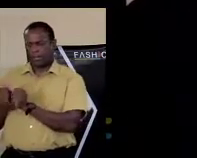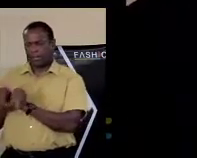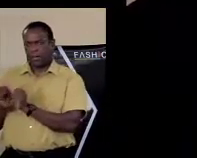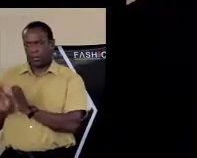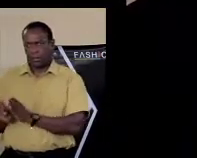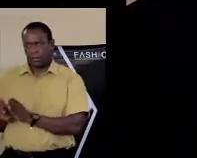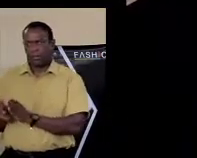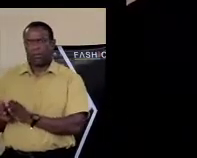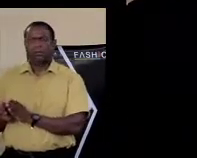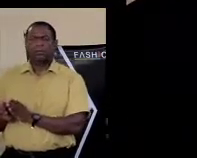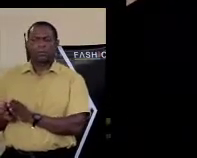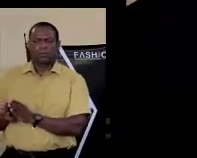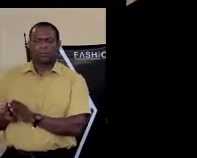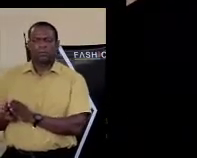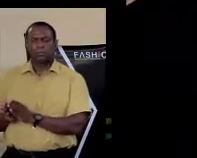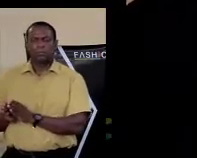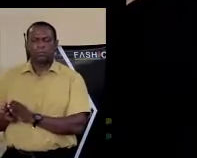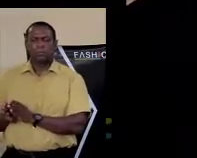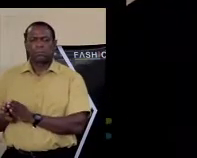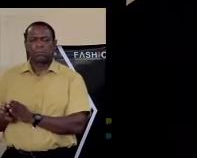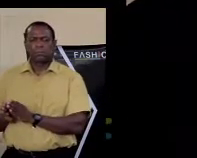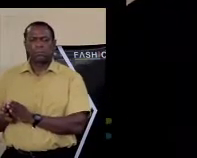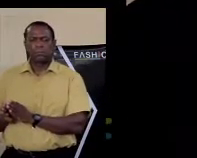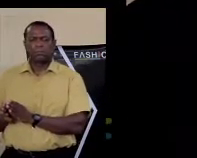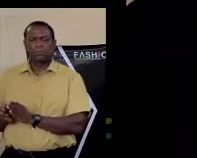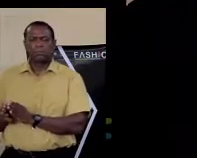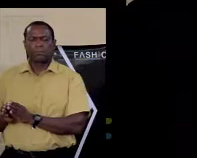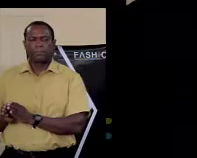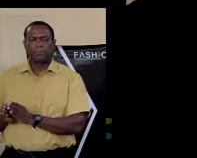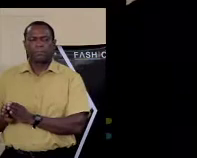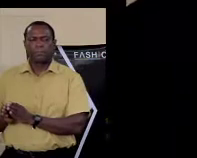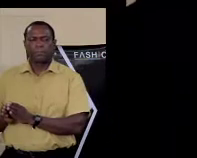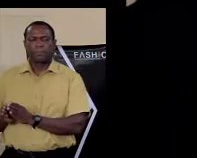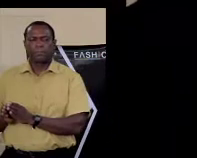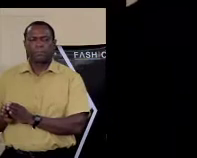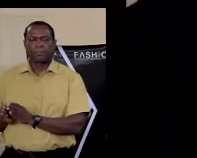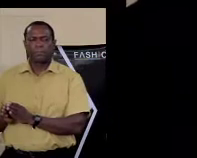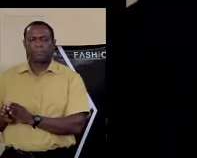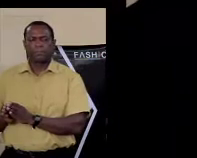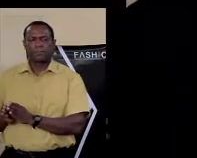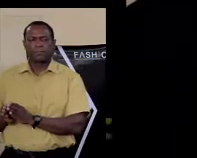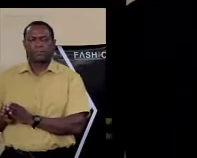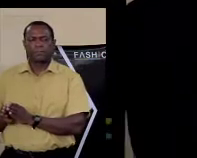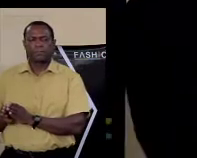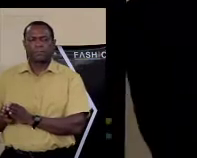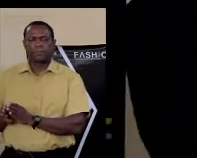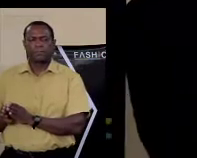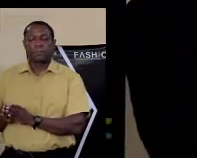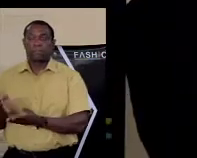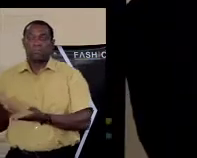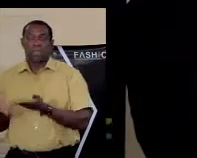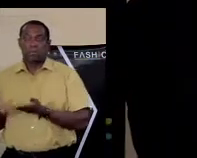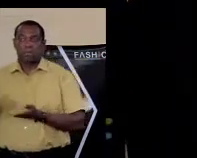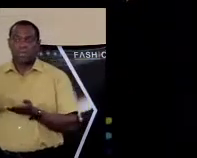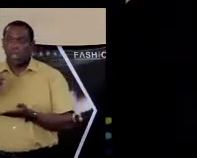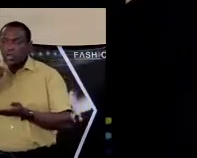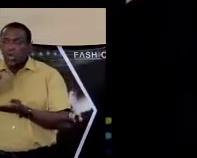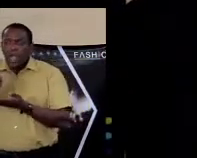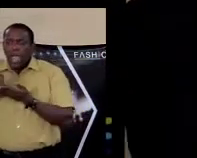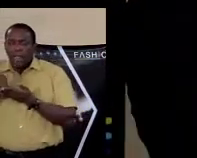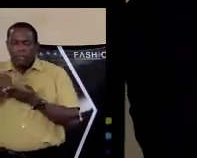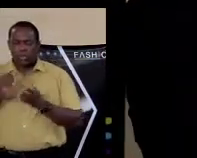not necessarily be constructive for you to be comparing yourself